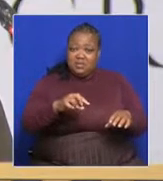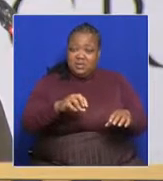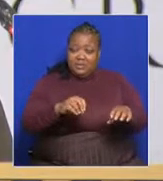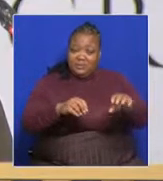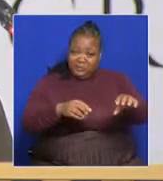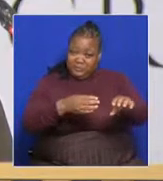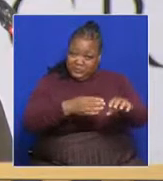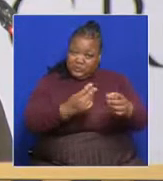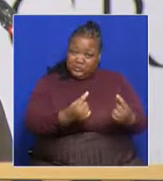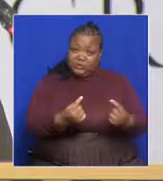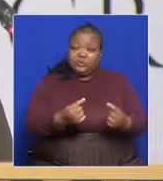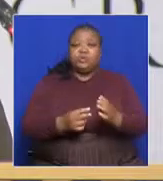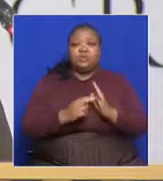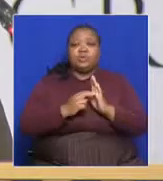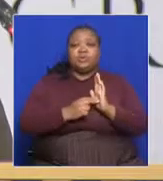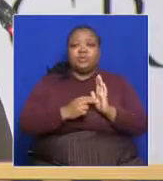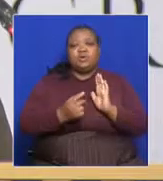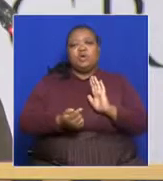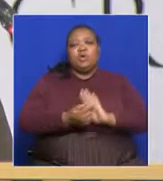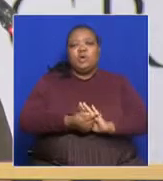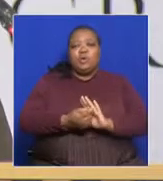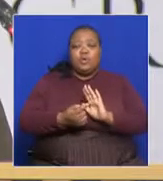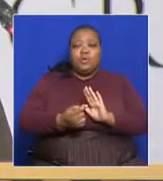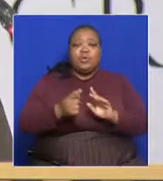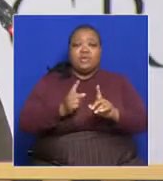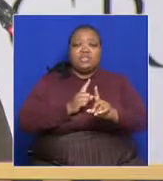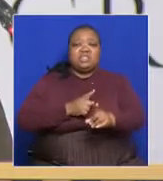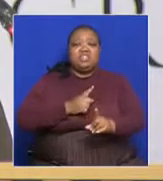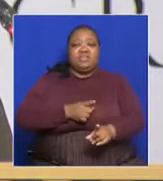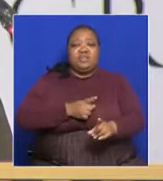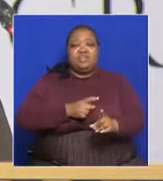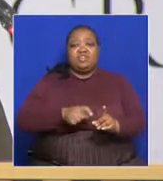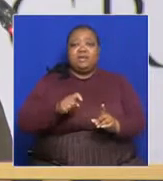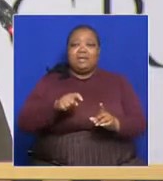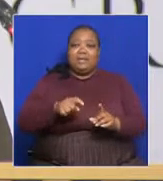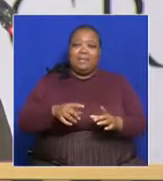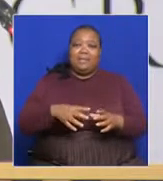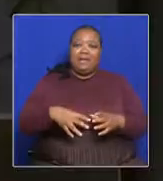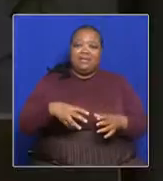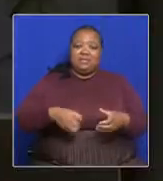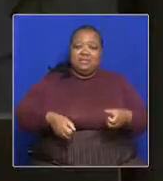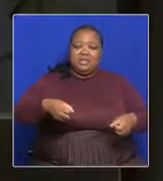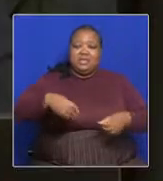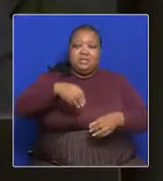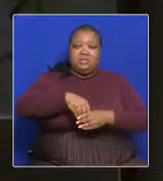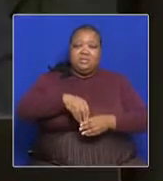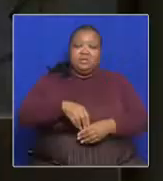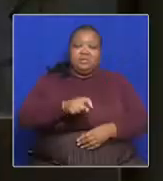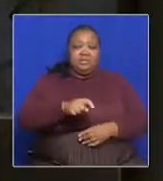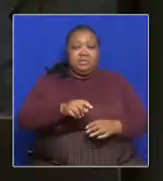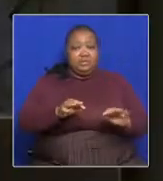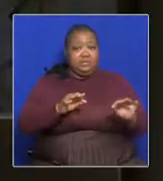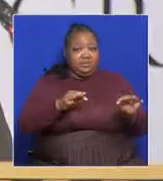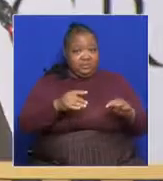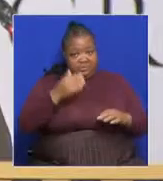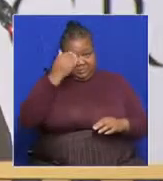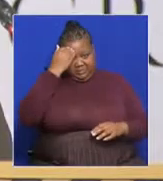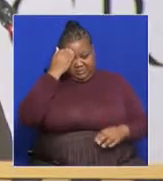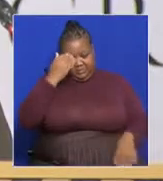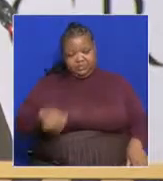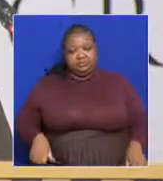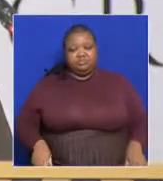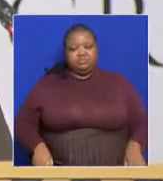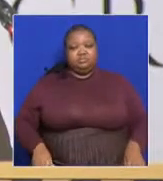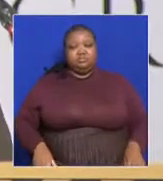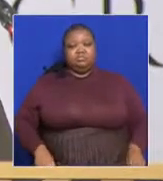or regulation or instruction. They had to be bagged there. Yes, that's correct. You knew that. But with no bags, that is